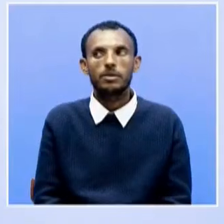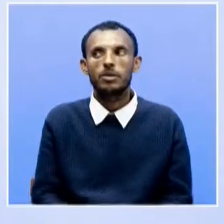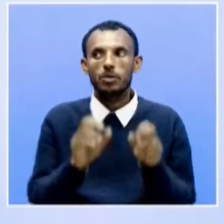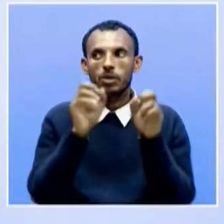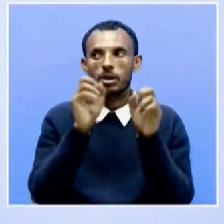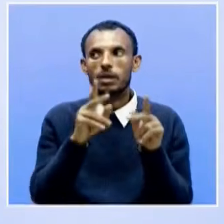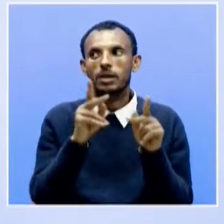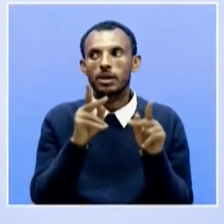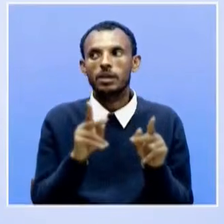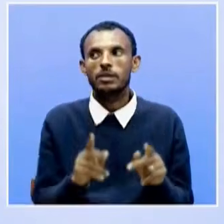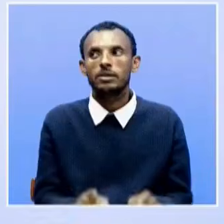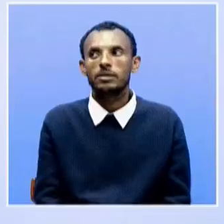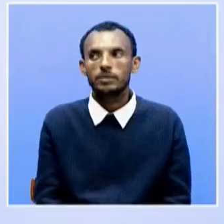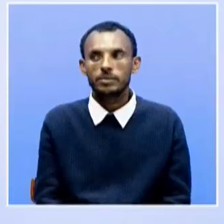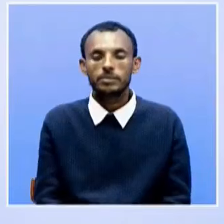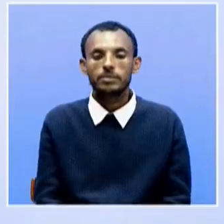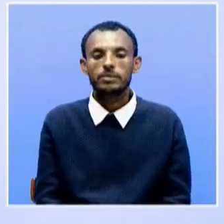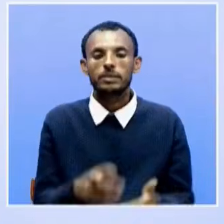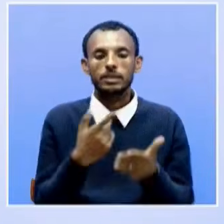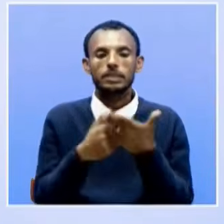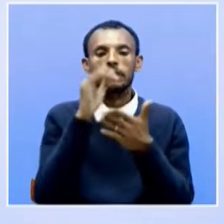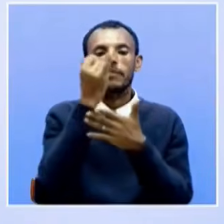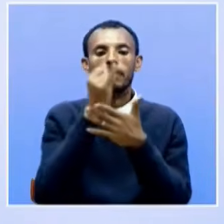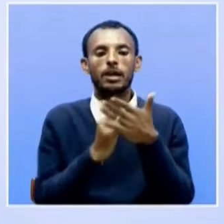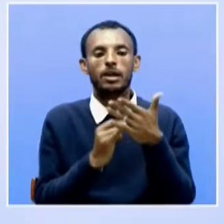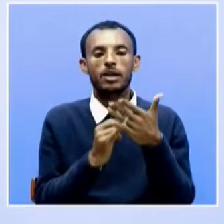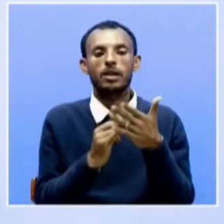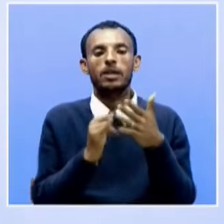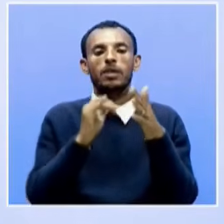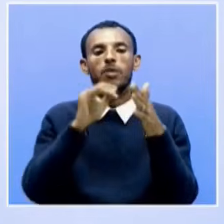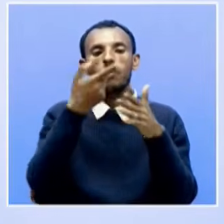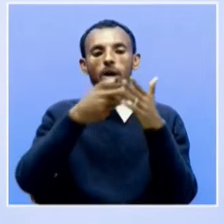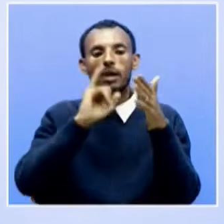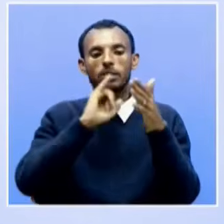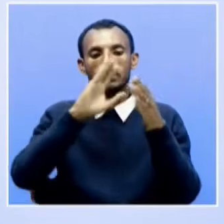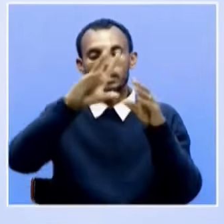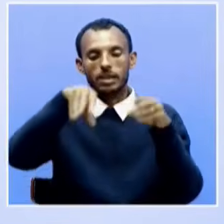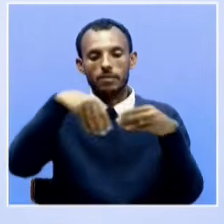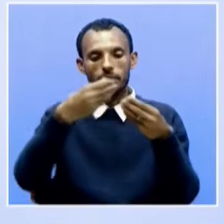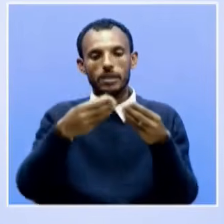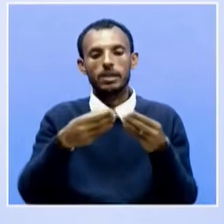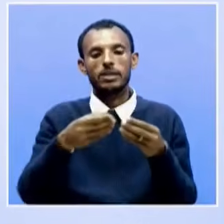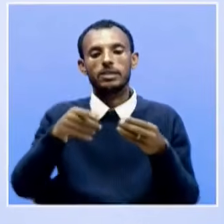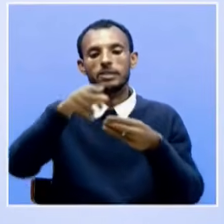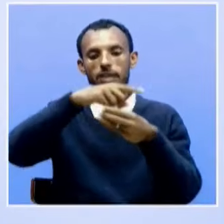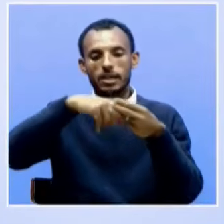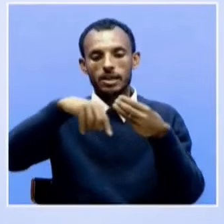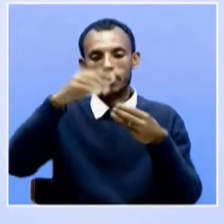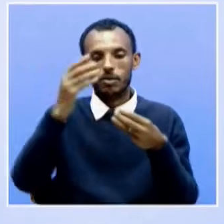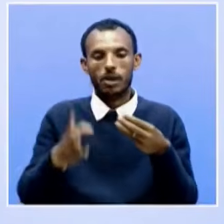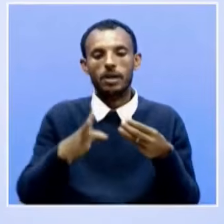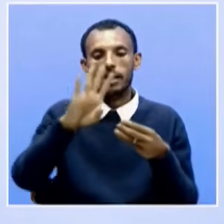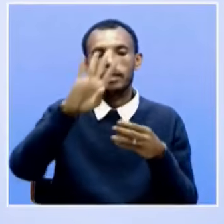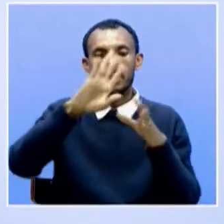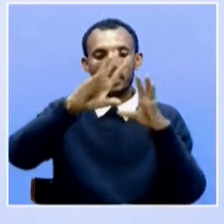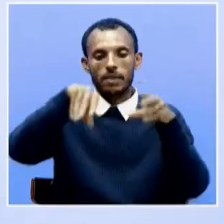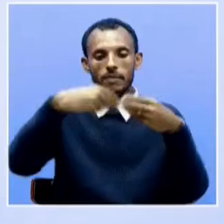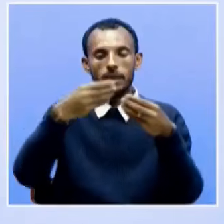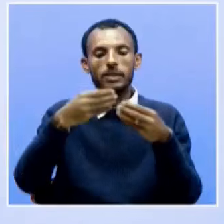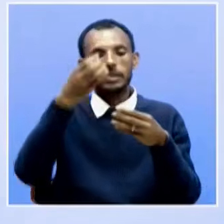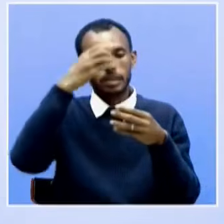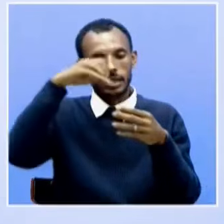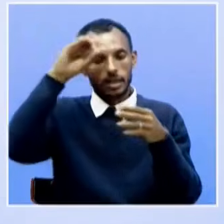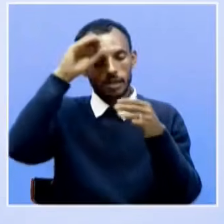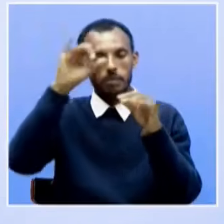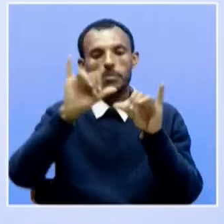Okay, in this figure, what is given? A cyclic quadrilateral is given, and the degree measure